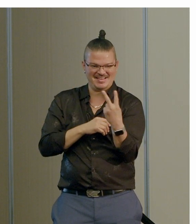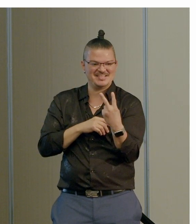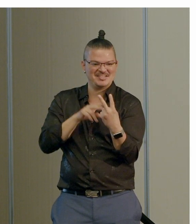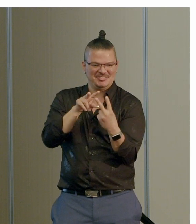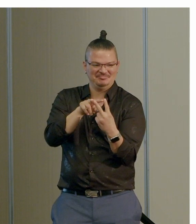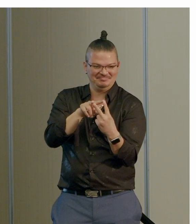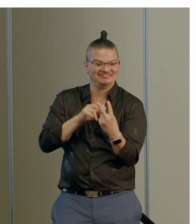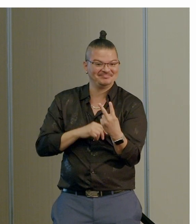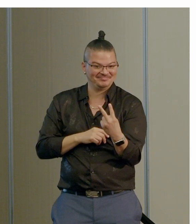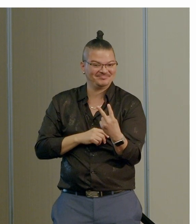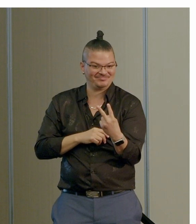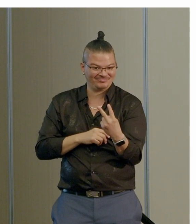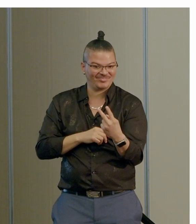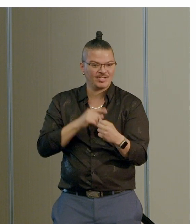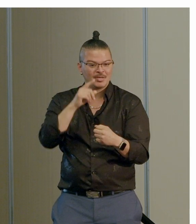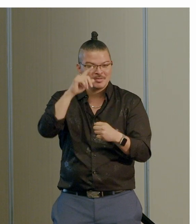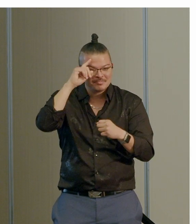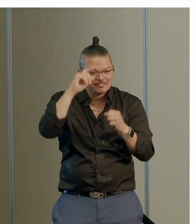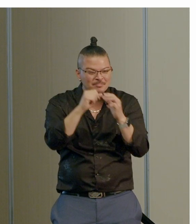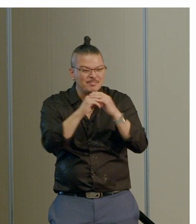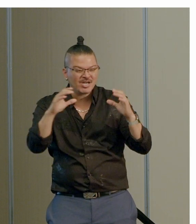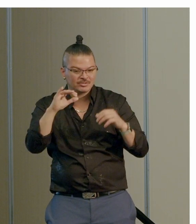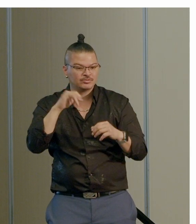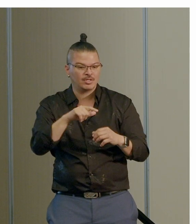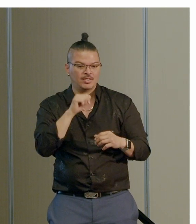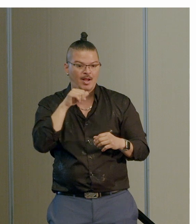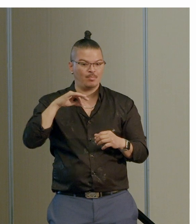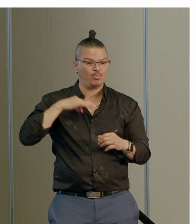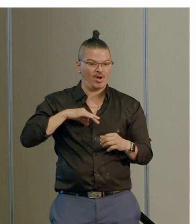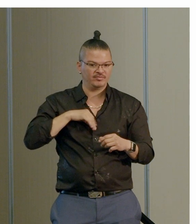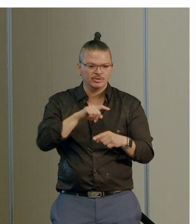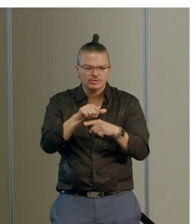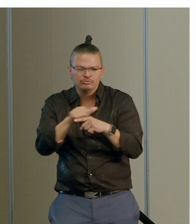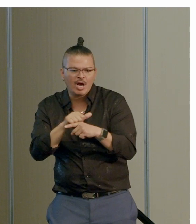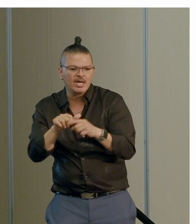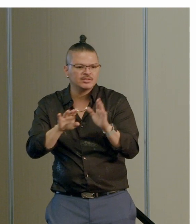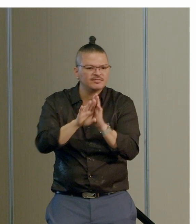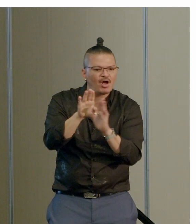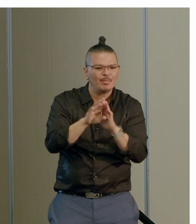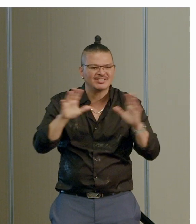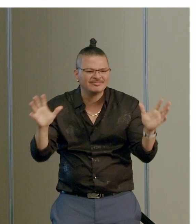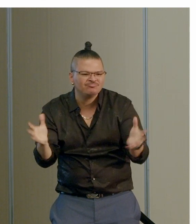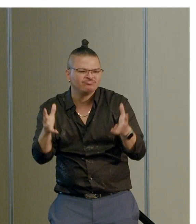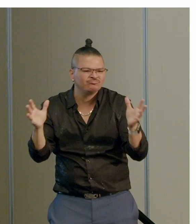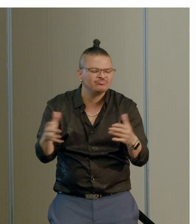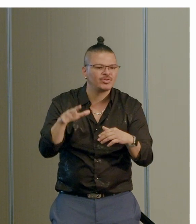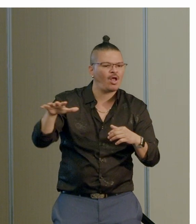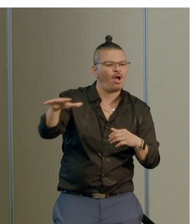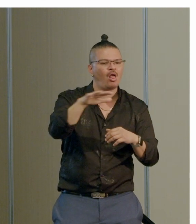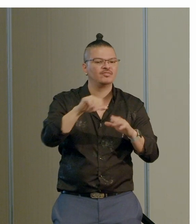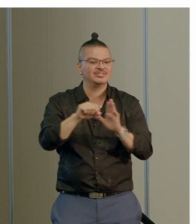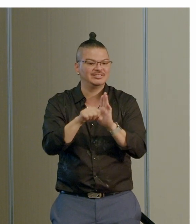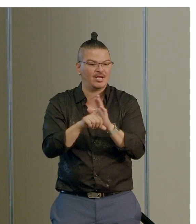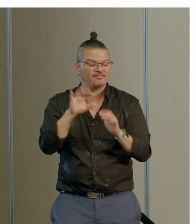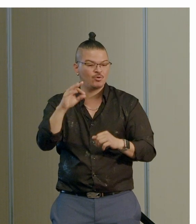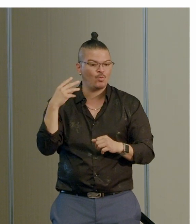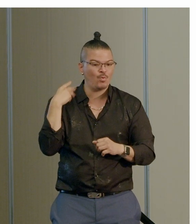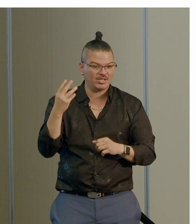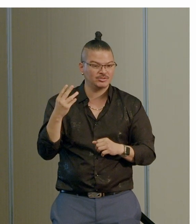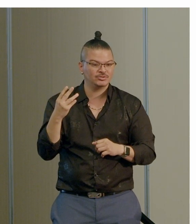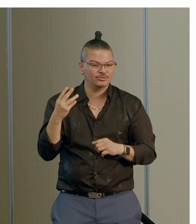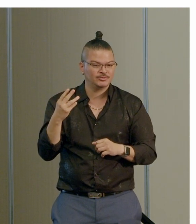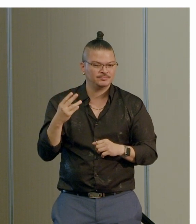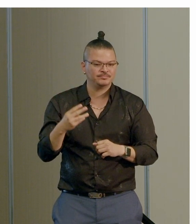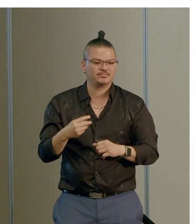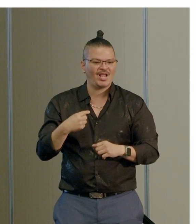is the training and development of the Washington State IT workforce. And I kind of landed on the IPMA